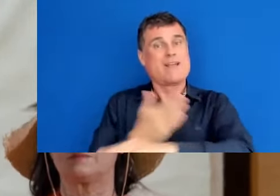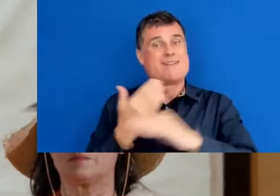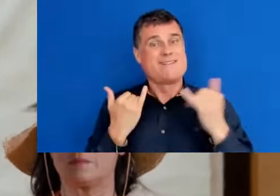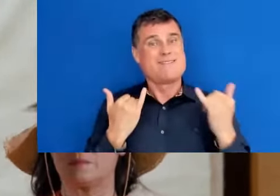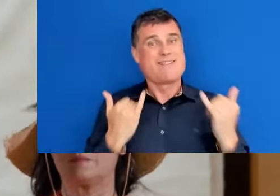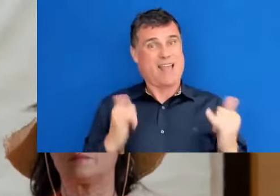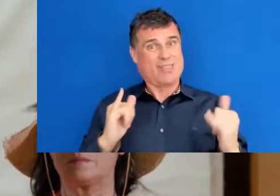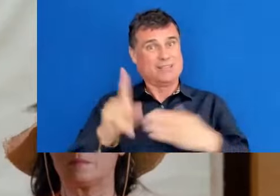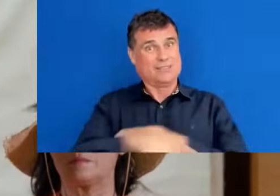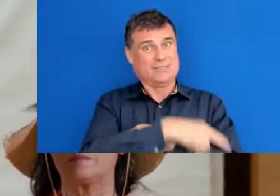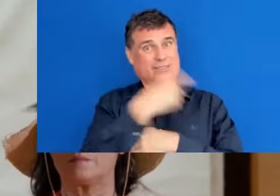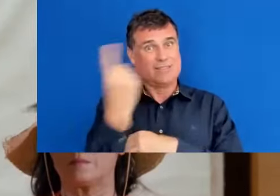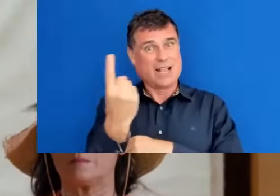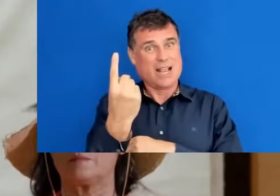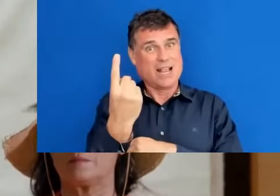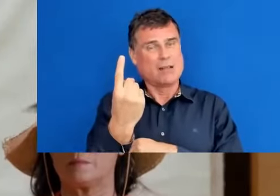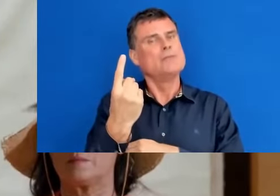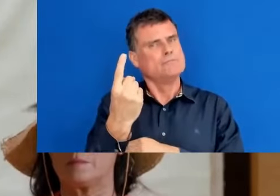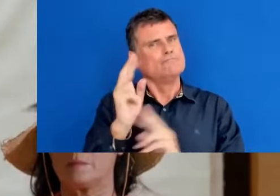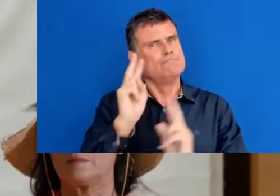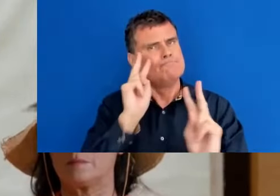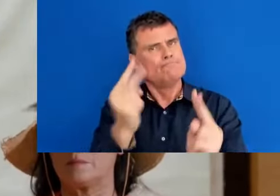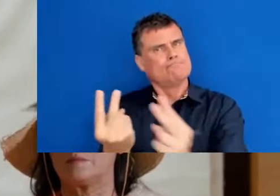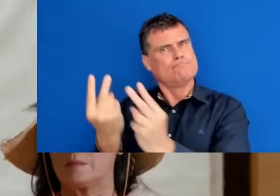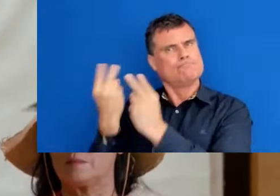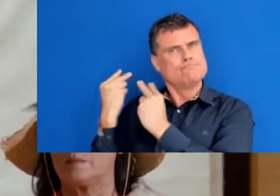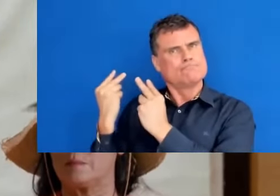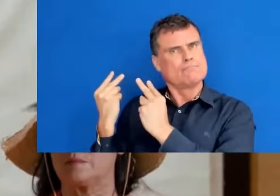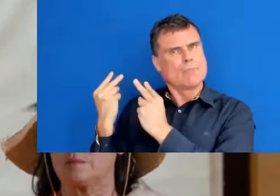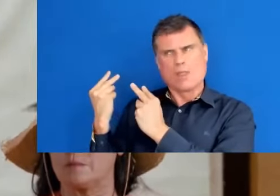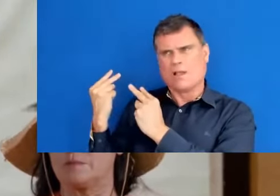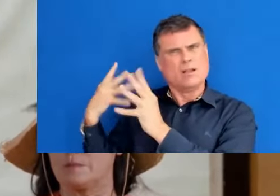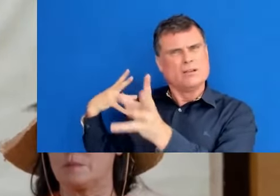this commemoration was a long time coming, a big journey.